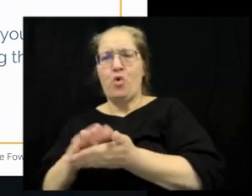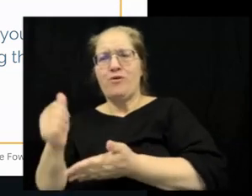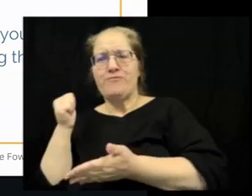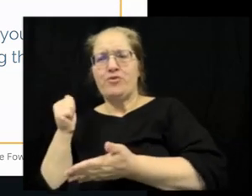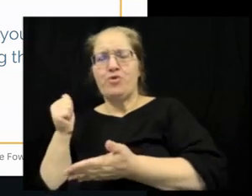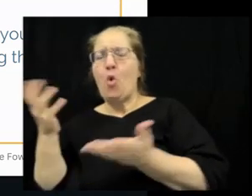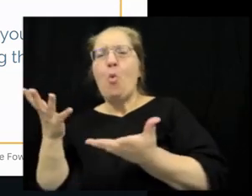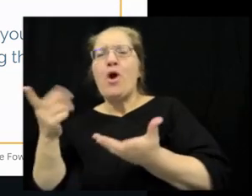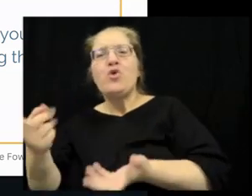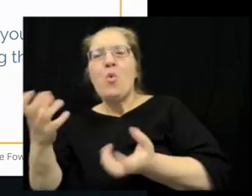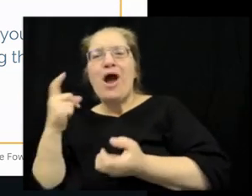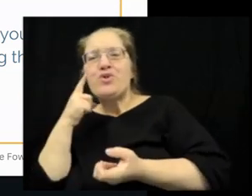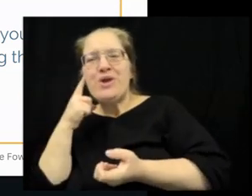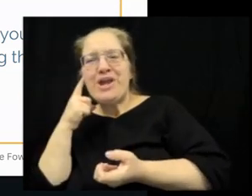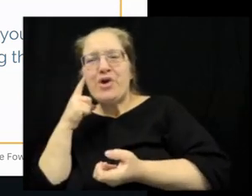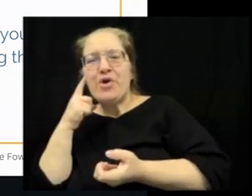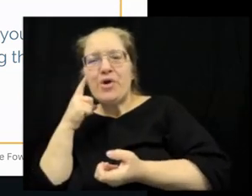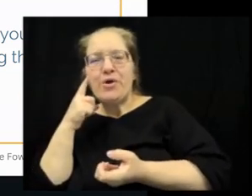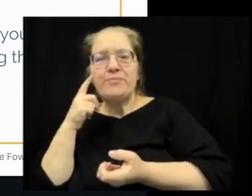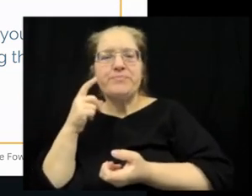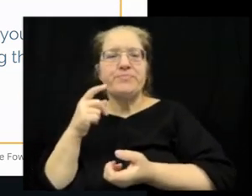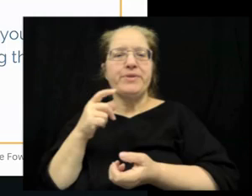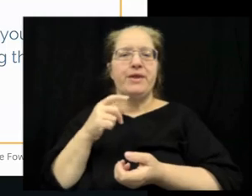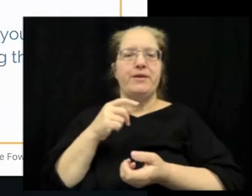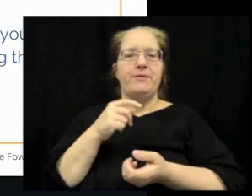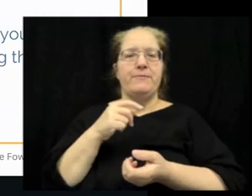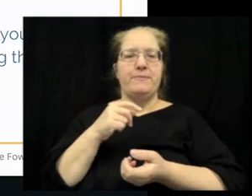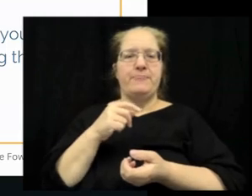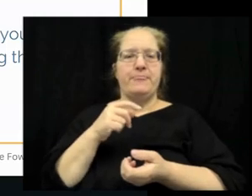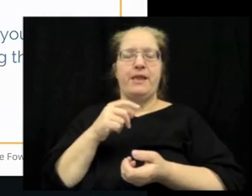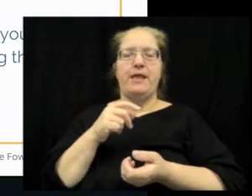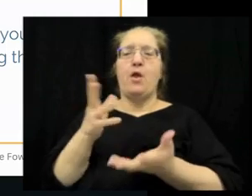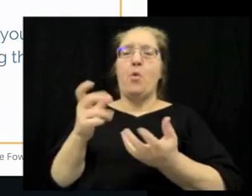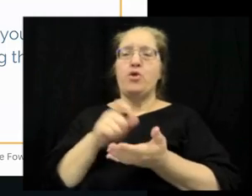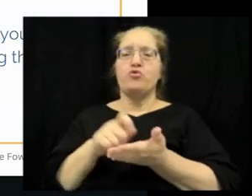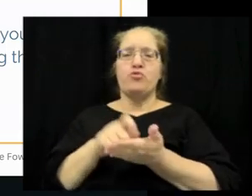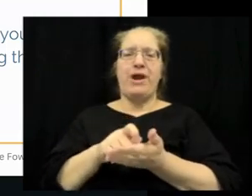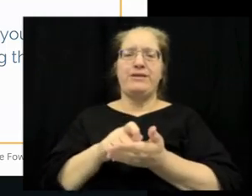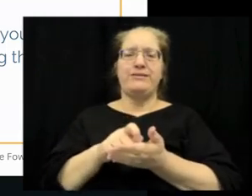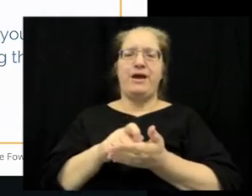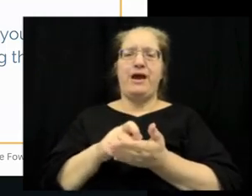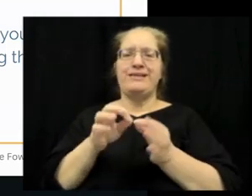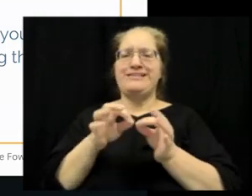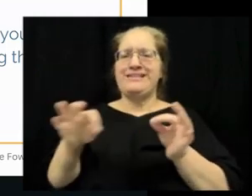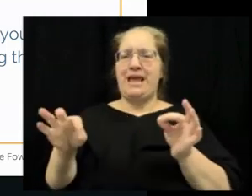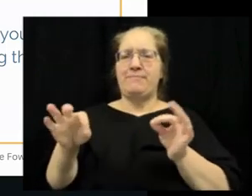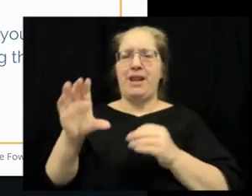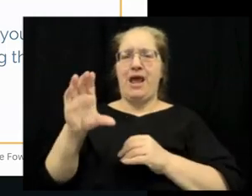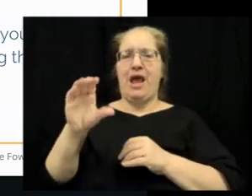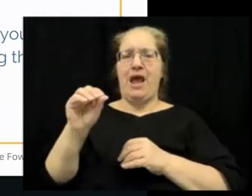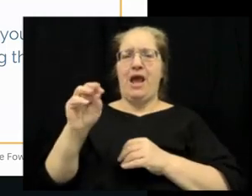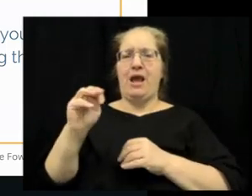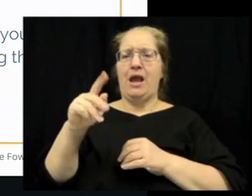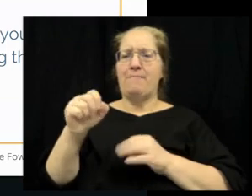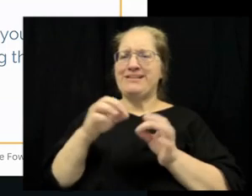here for you. It says, write a compass statement from your perspective. If you're a teacher, you're a student, a